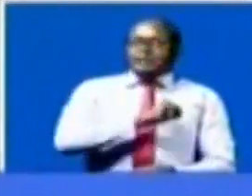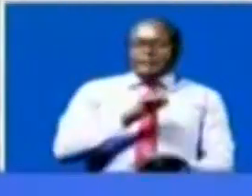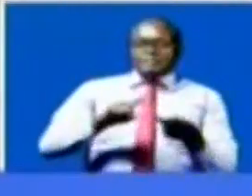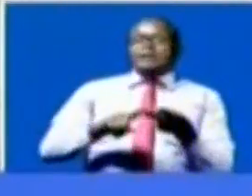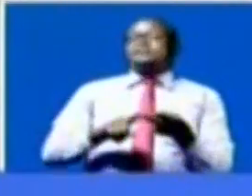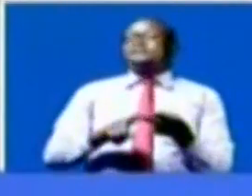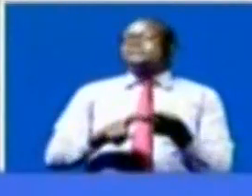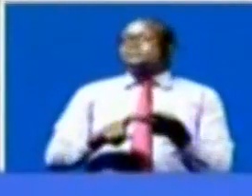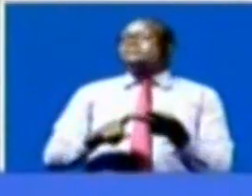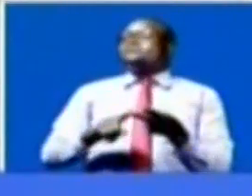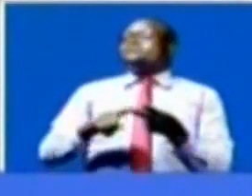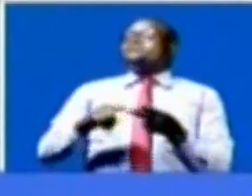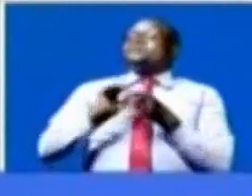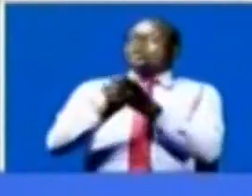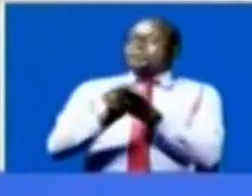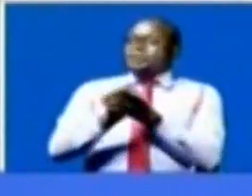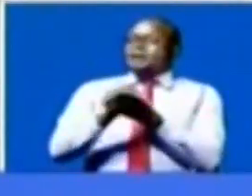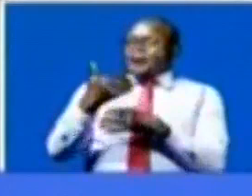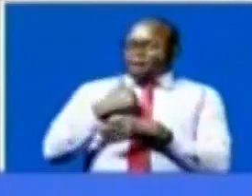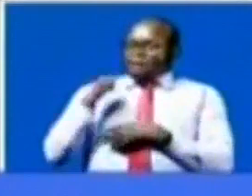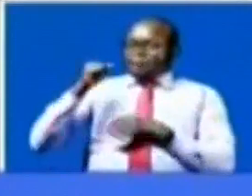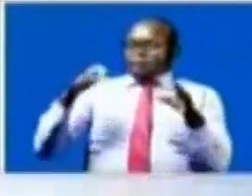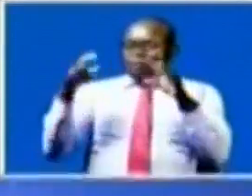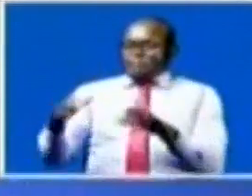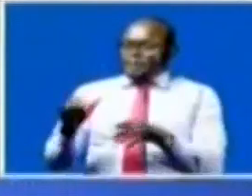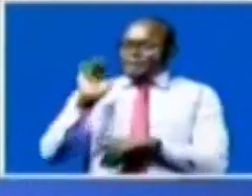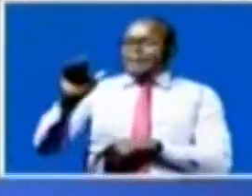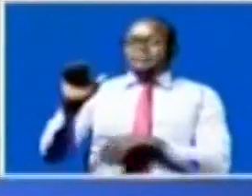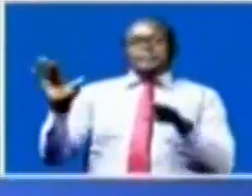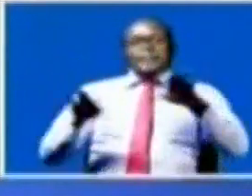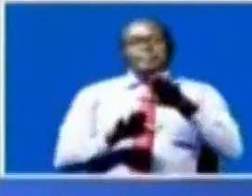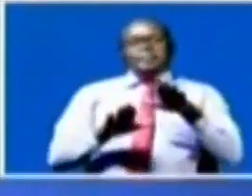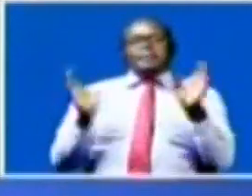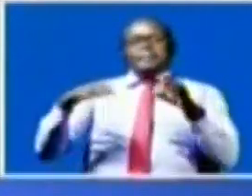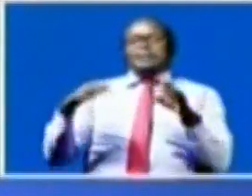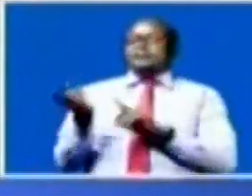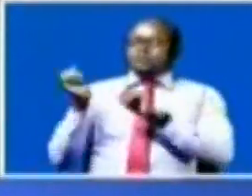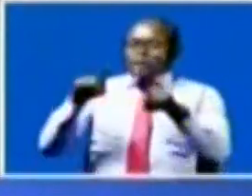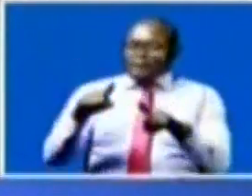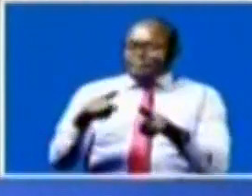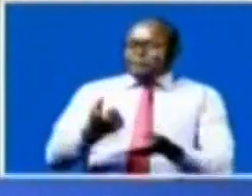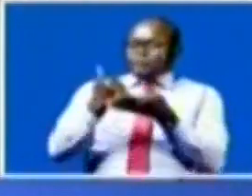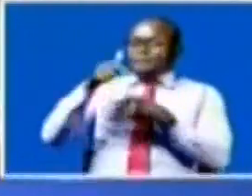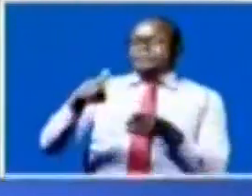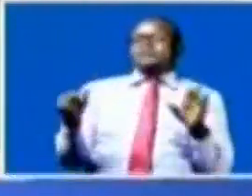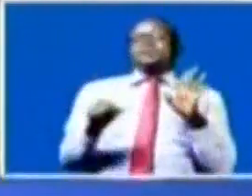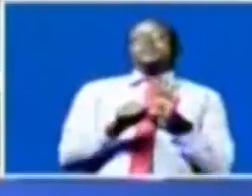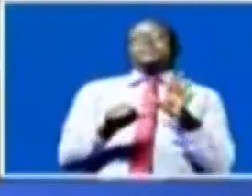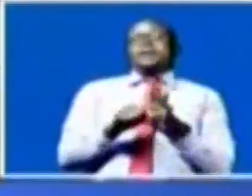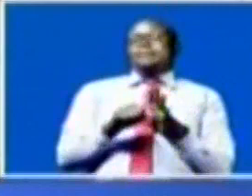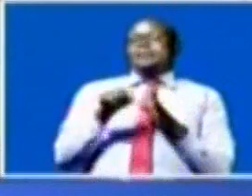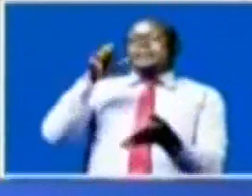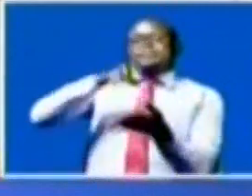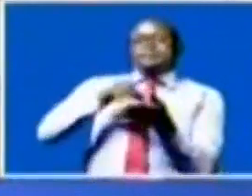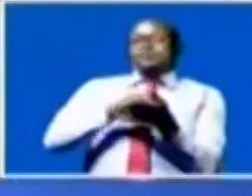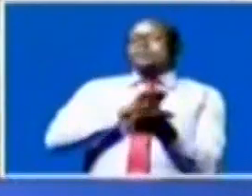CTC, Jubilee has political leadership, you know, and we're asking the party to actually come in and sort out this matter. Because these positions